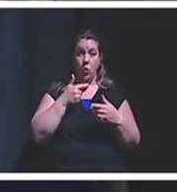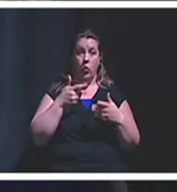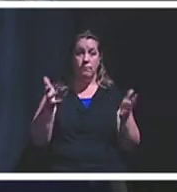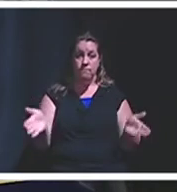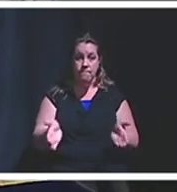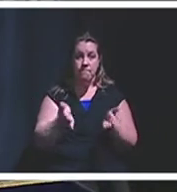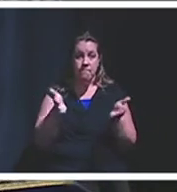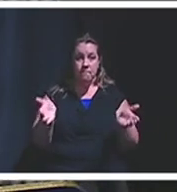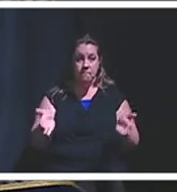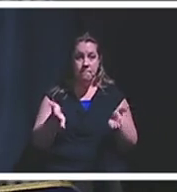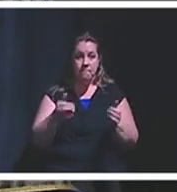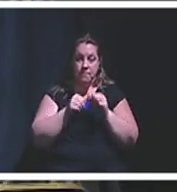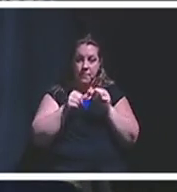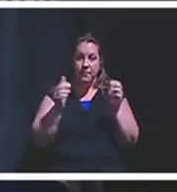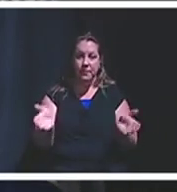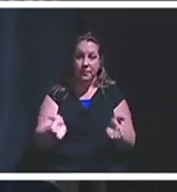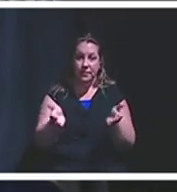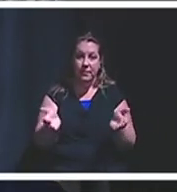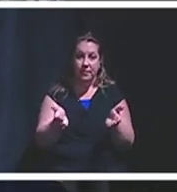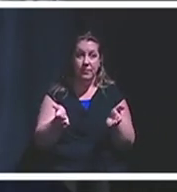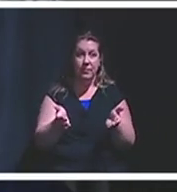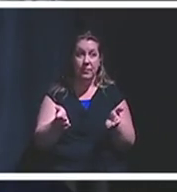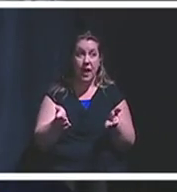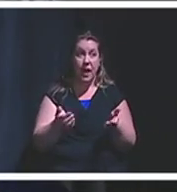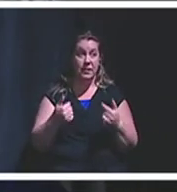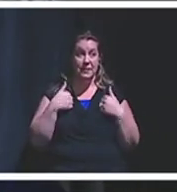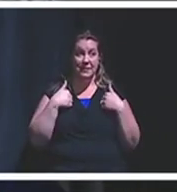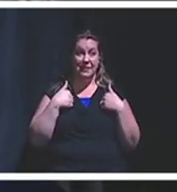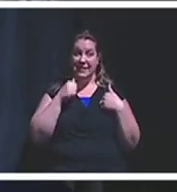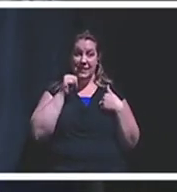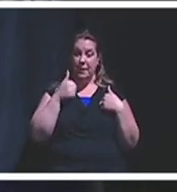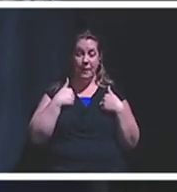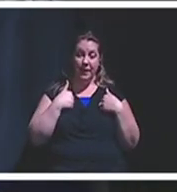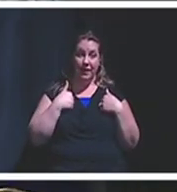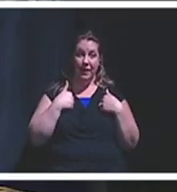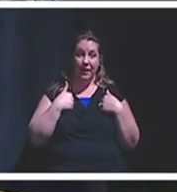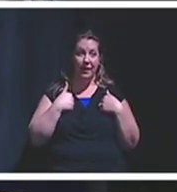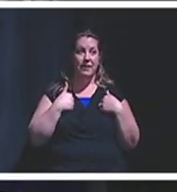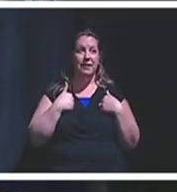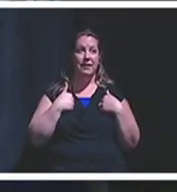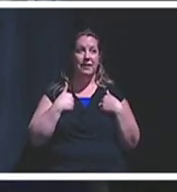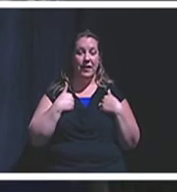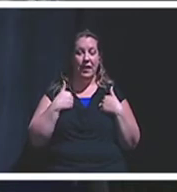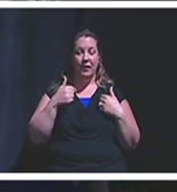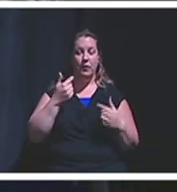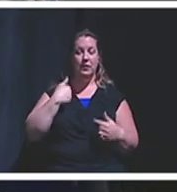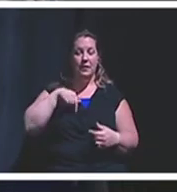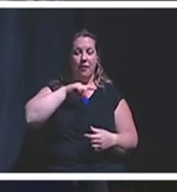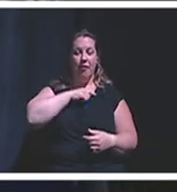my mind, it wasn't the president, it was the faculty.